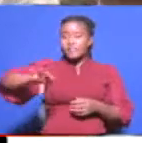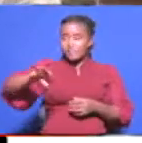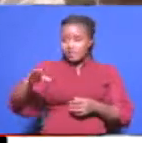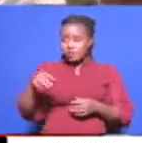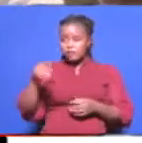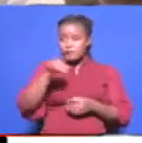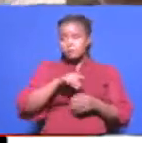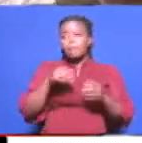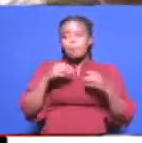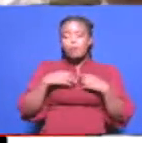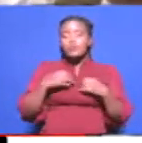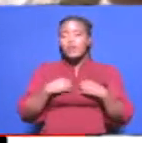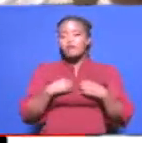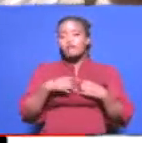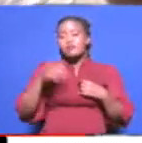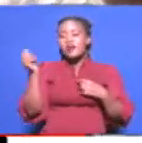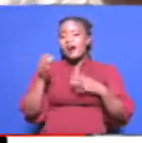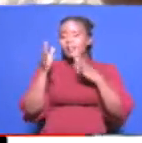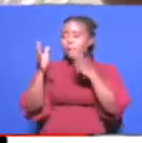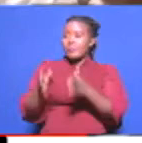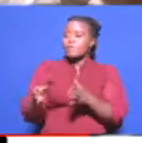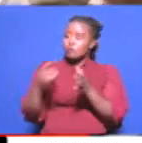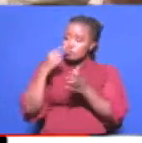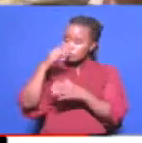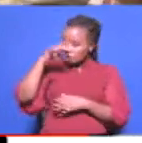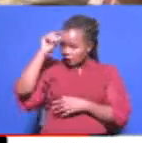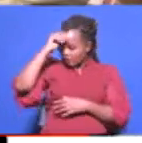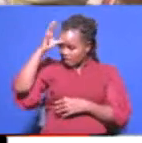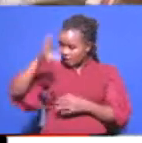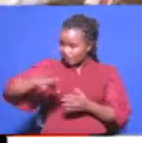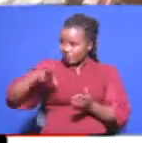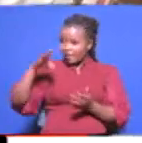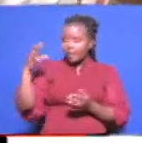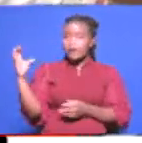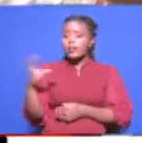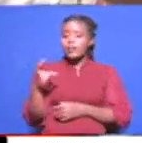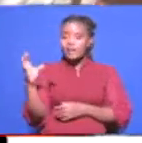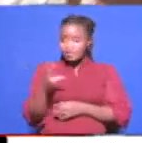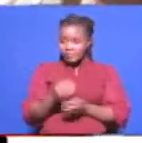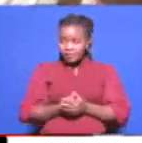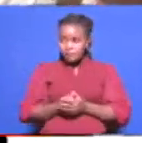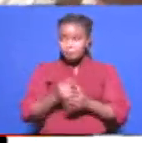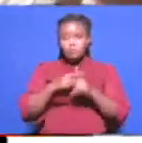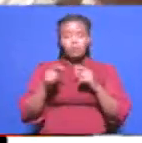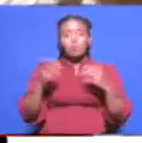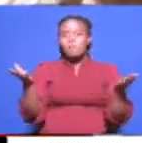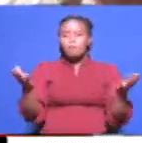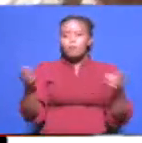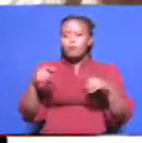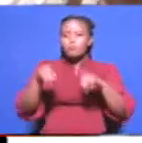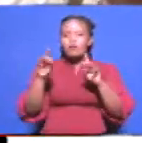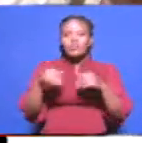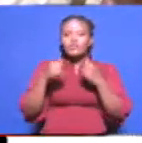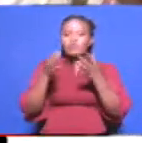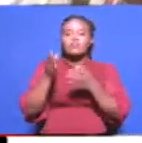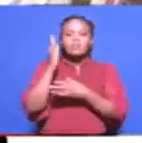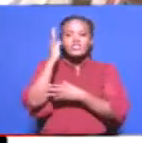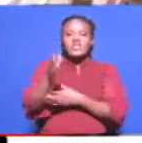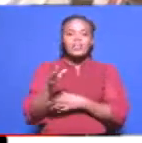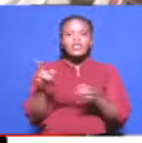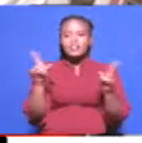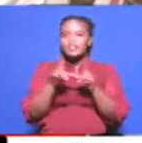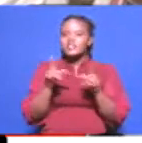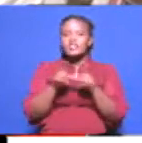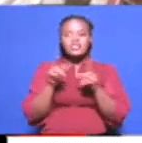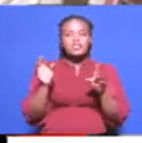kama candidate wetu wa governor, na hakupewa direct ticket, bali kwa vile